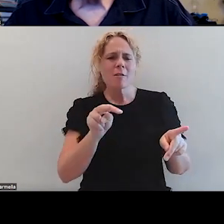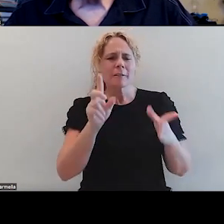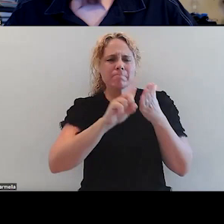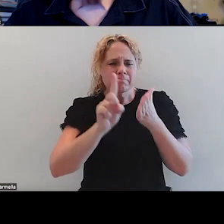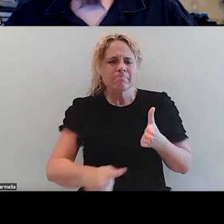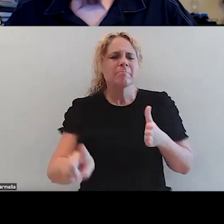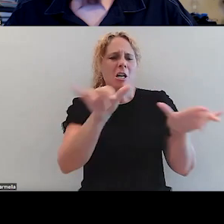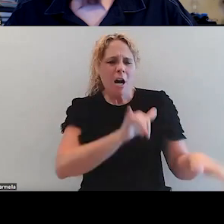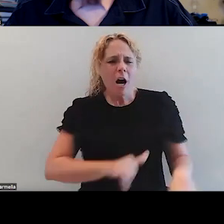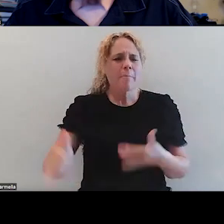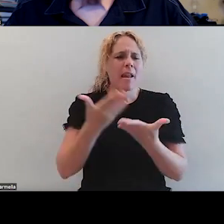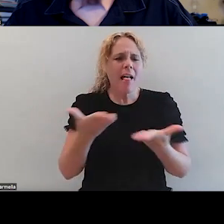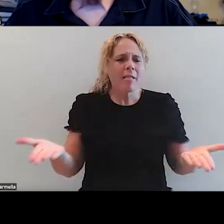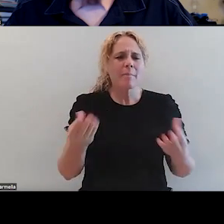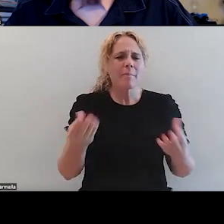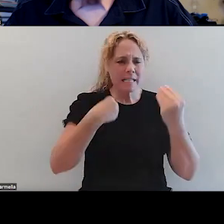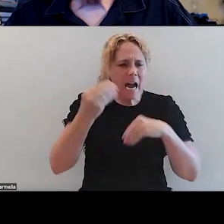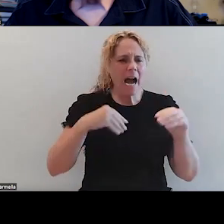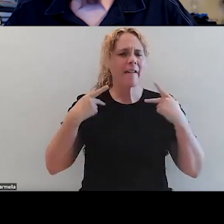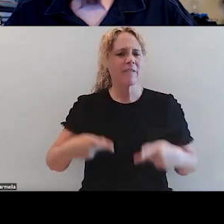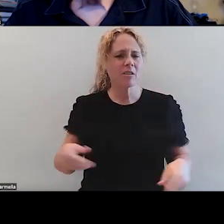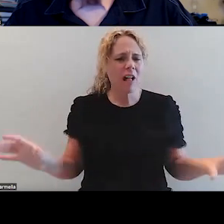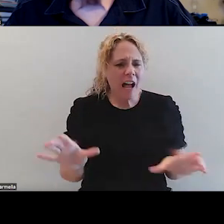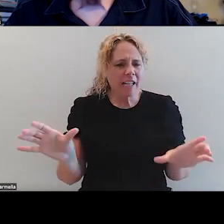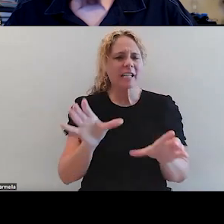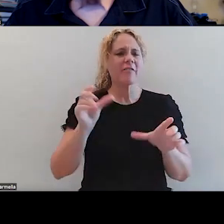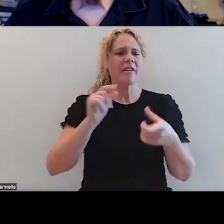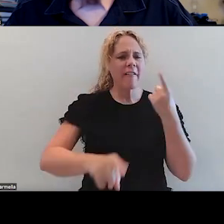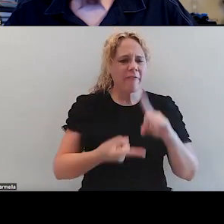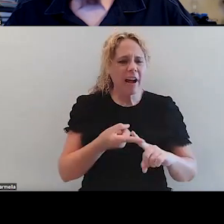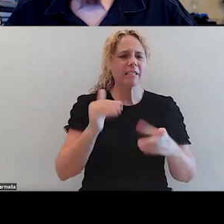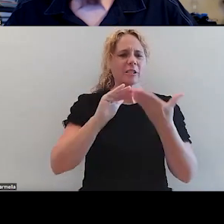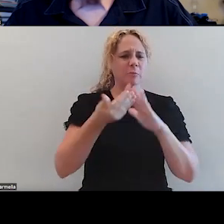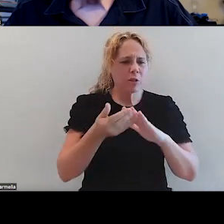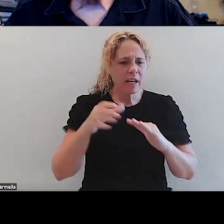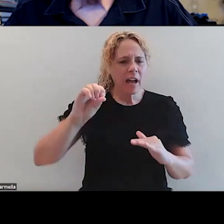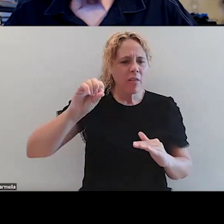having community, and the Ogimi village added another theory.